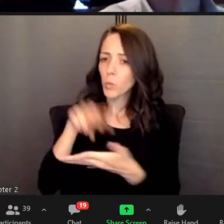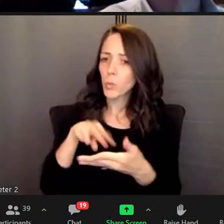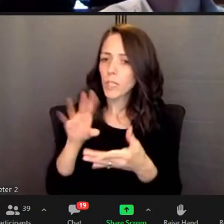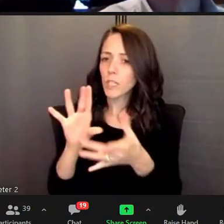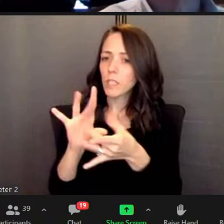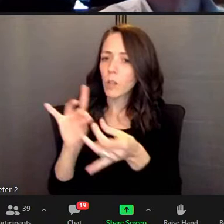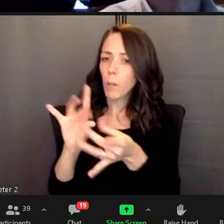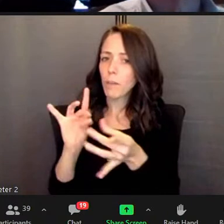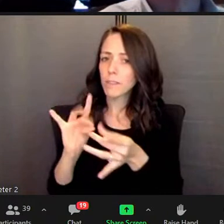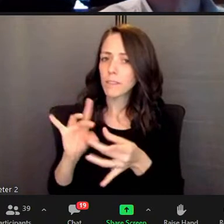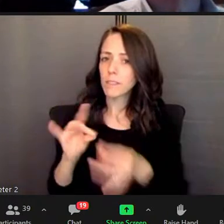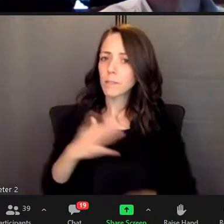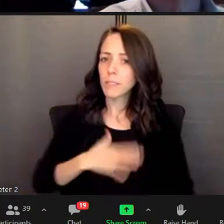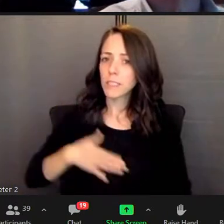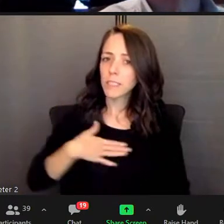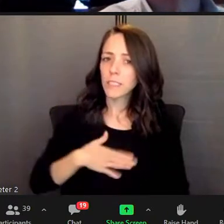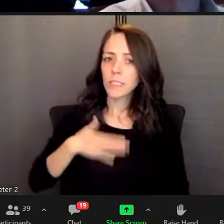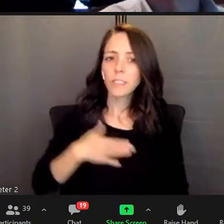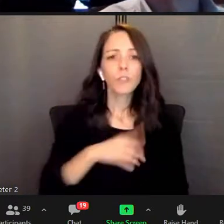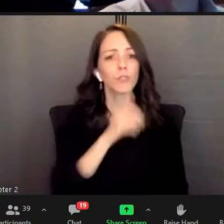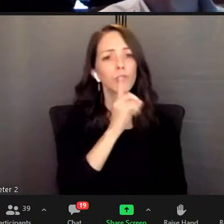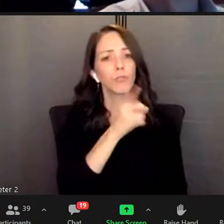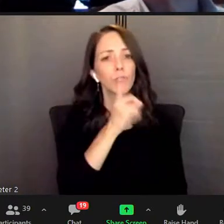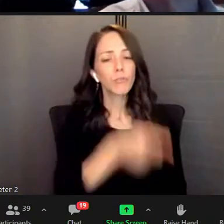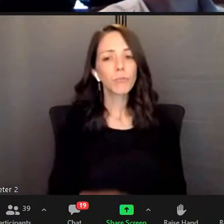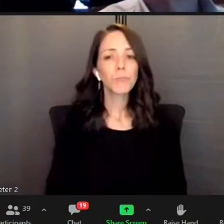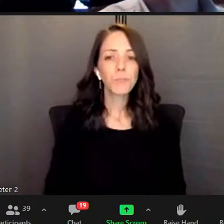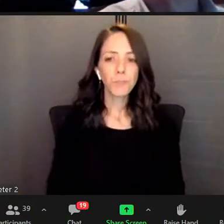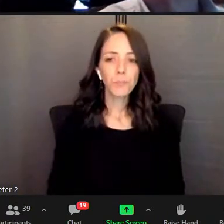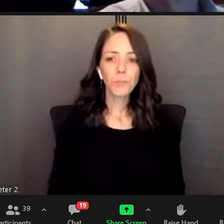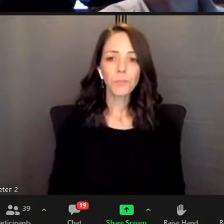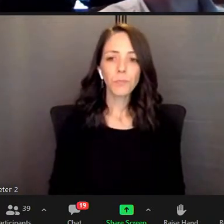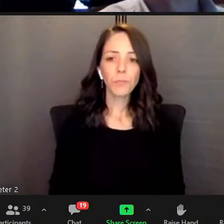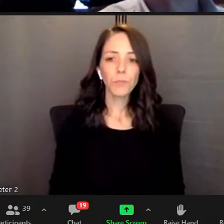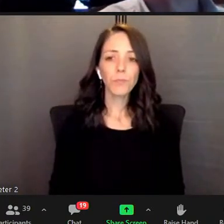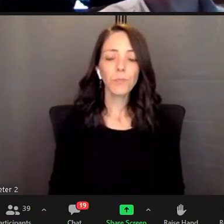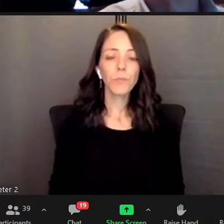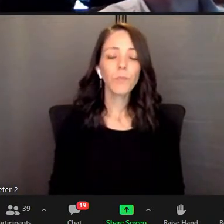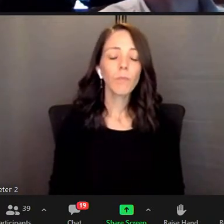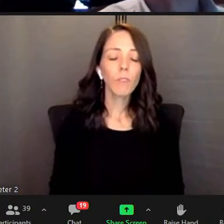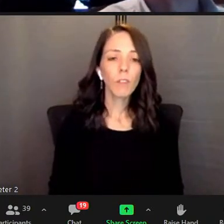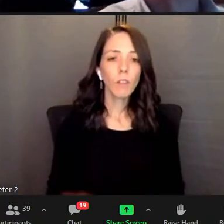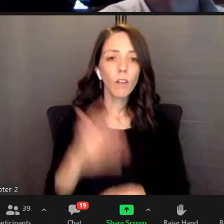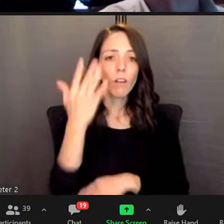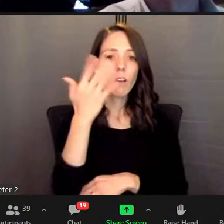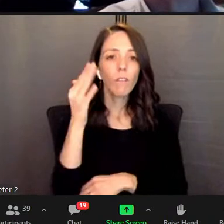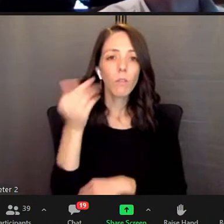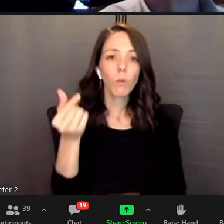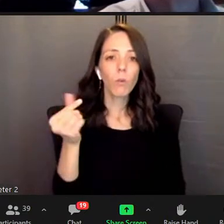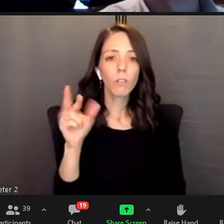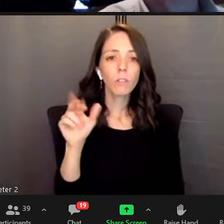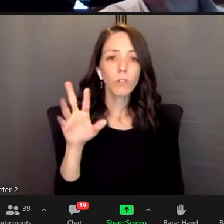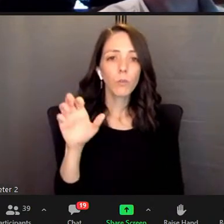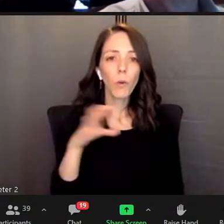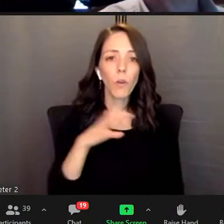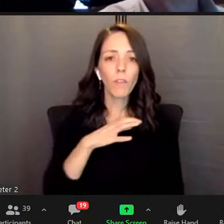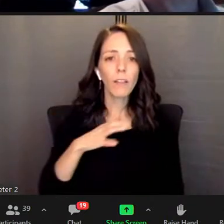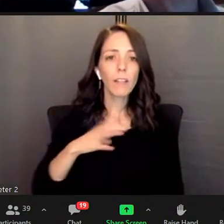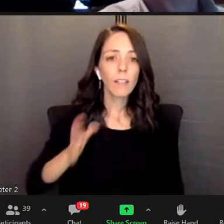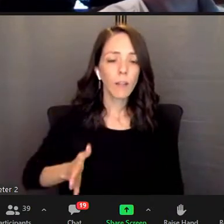just received? Sure, Philip. So Forest Grove Councilor Christy Kotke asked in the